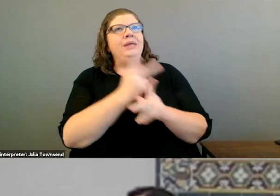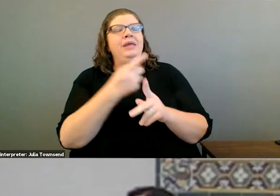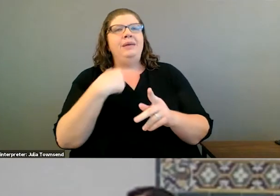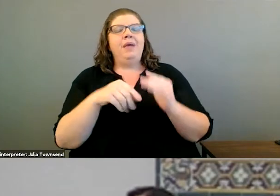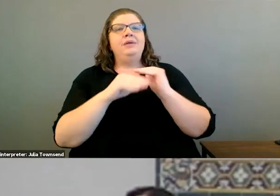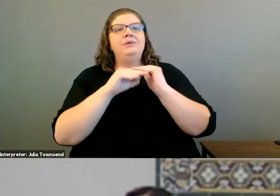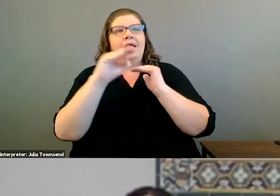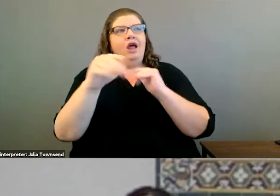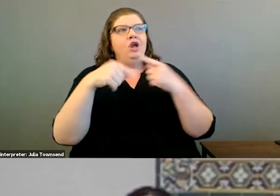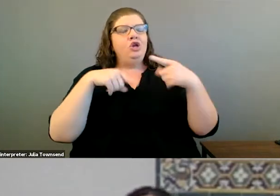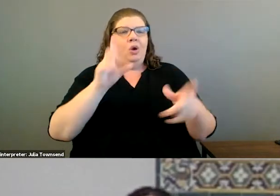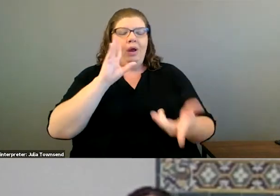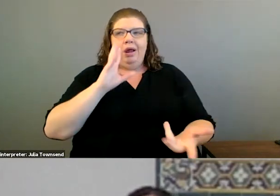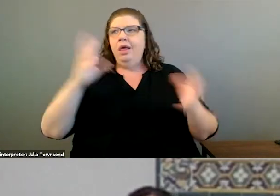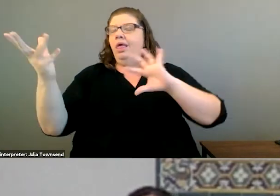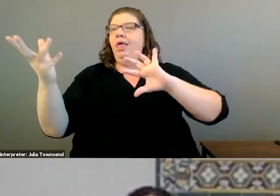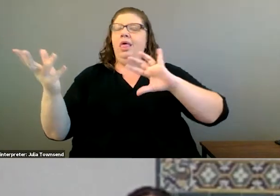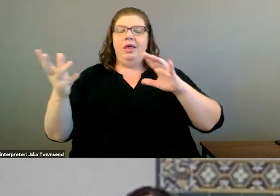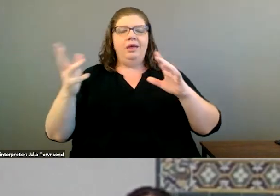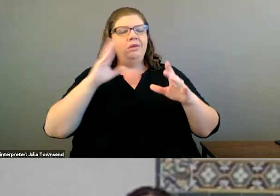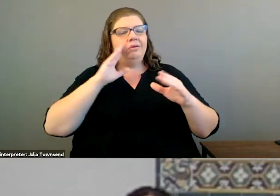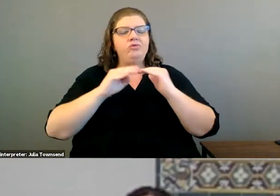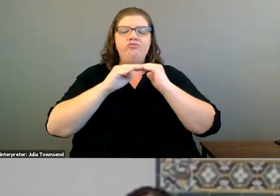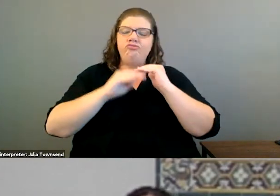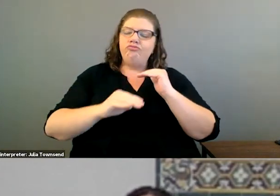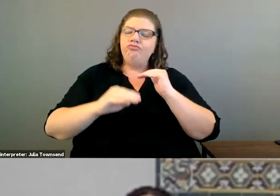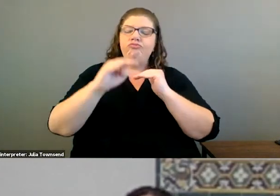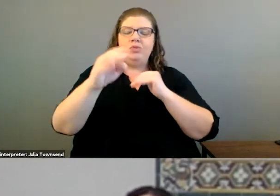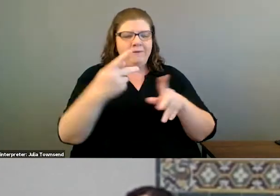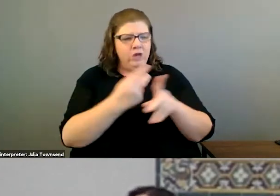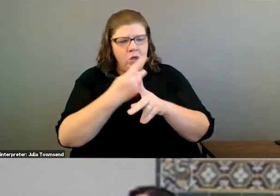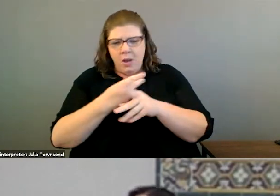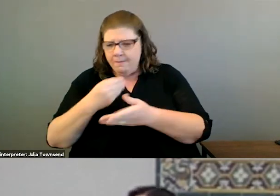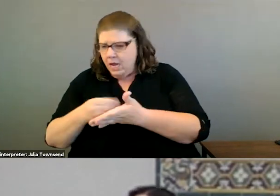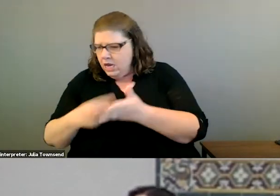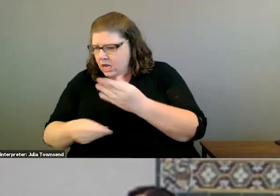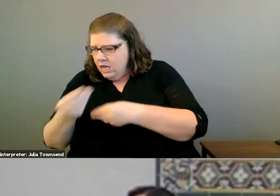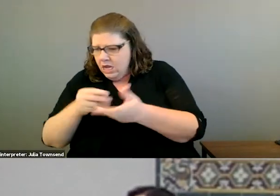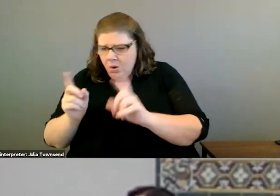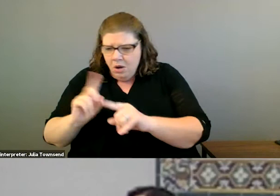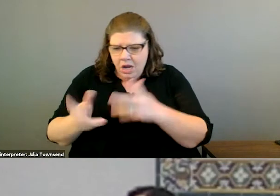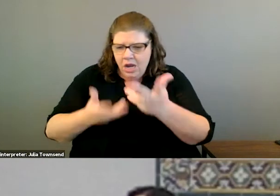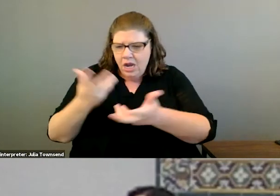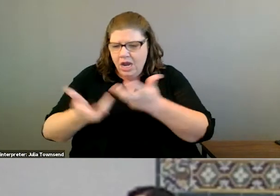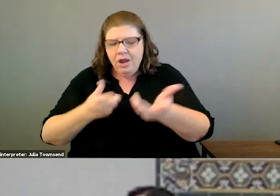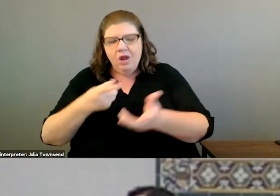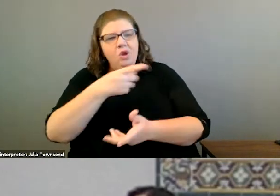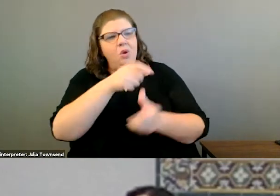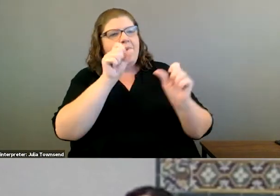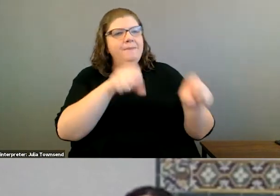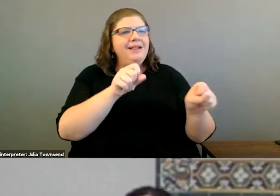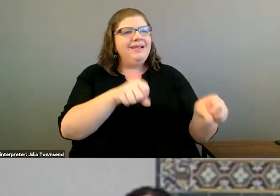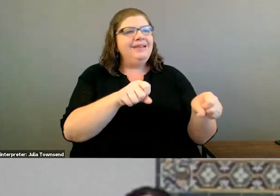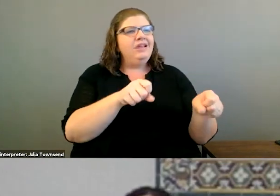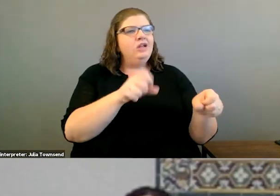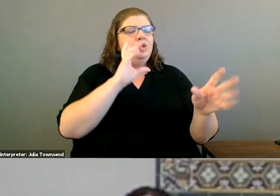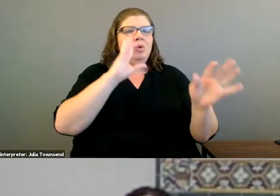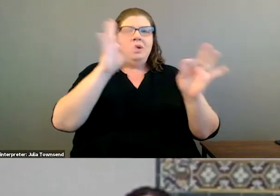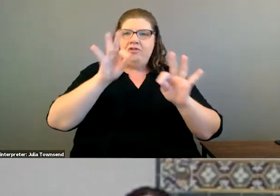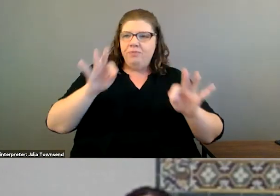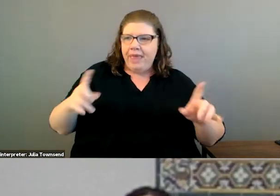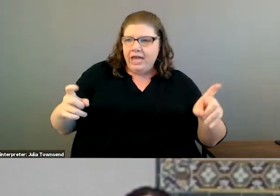and downs. And, in those times that we had to figure out where we're going to find the money, your ability to explain